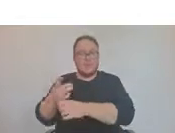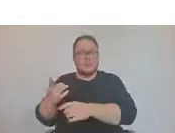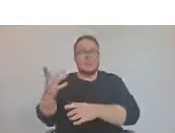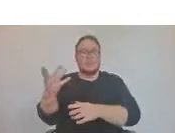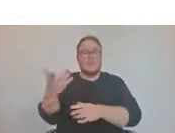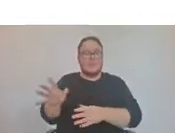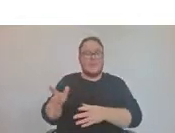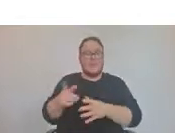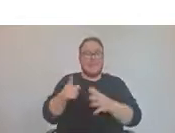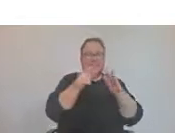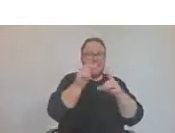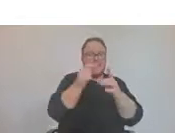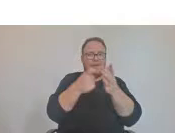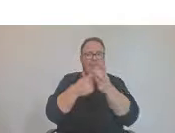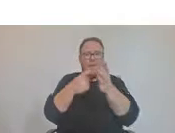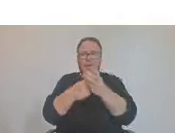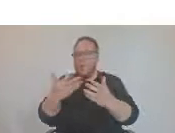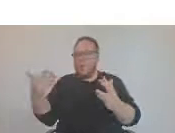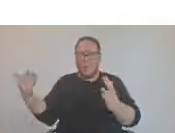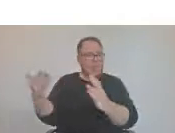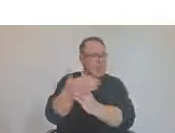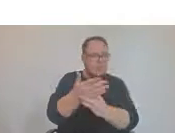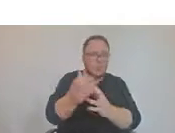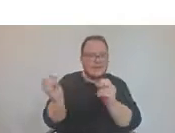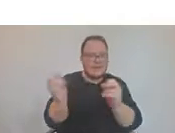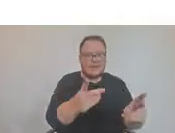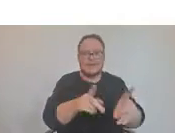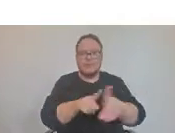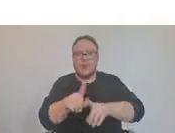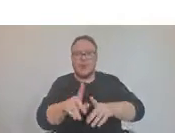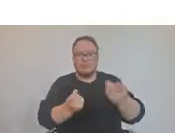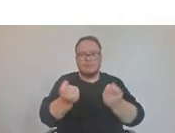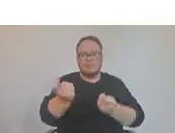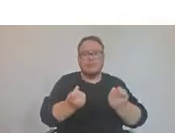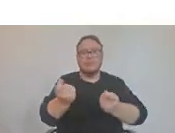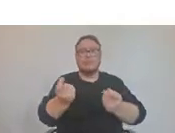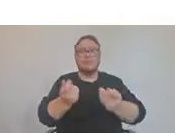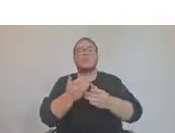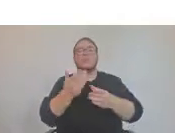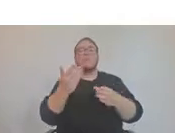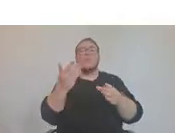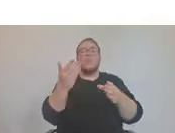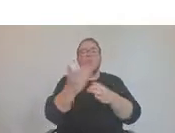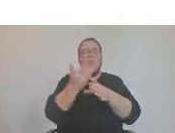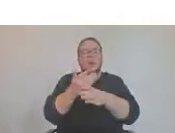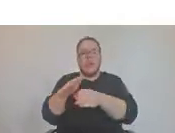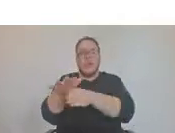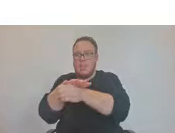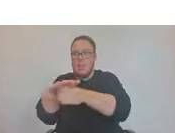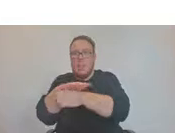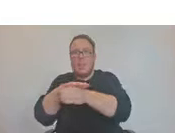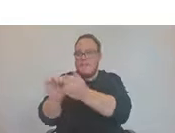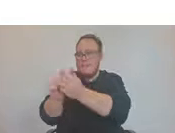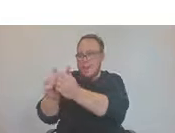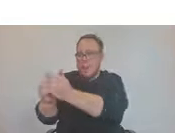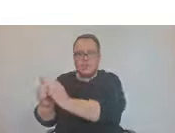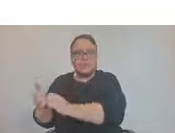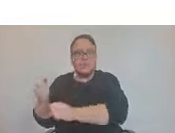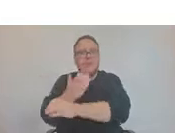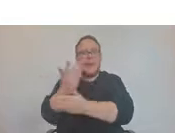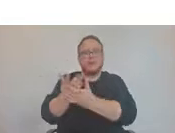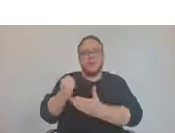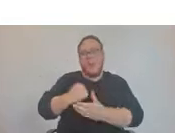our EPRR response, working with the local resilience forum and system partners to ensure that our overall response